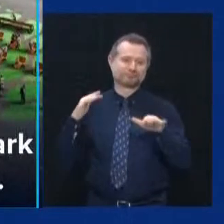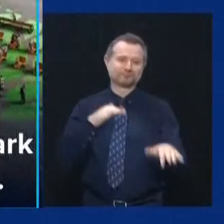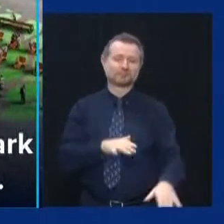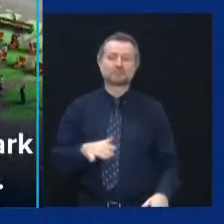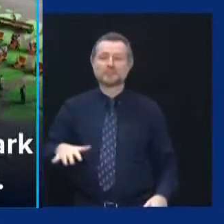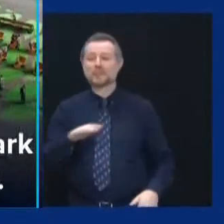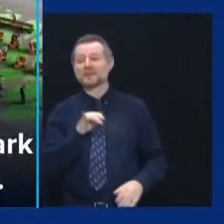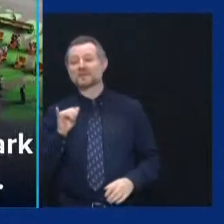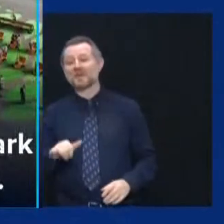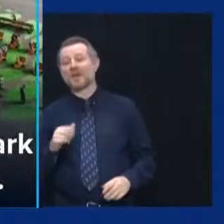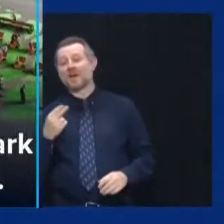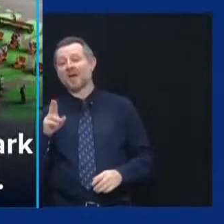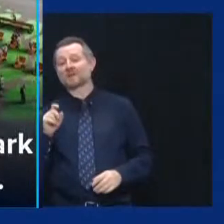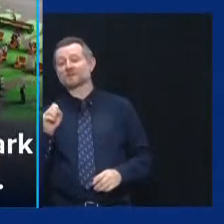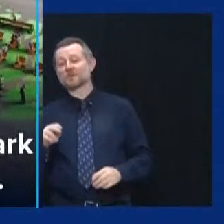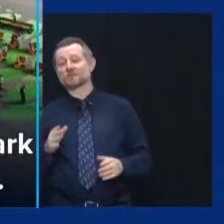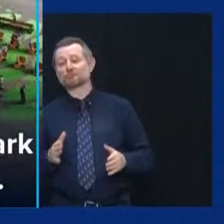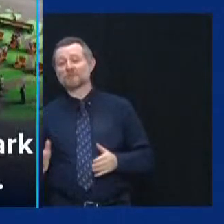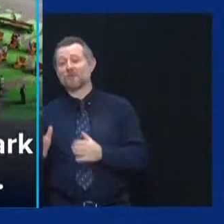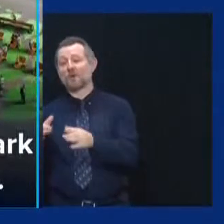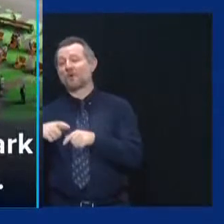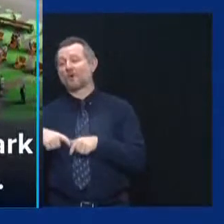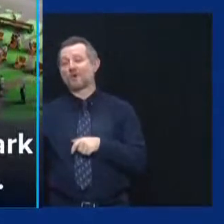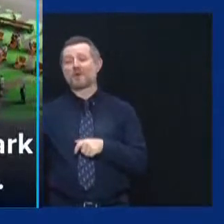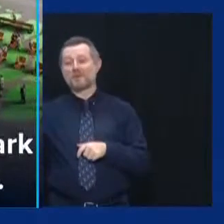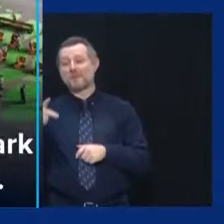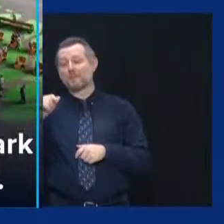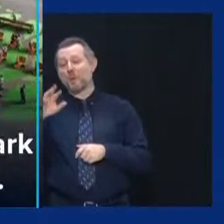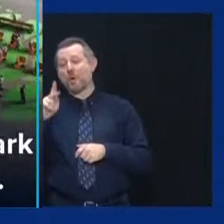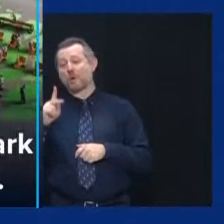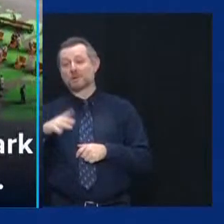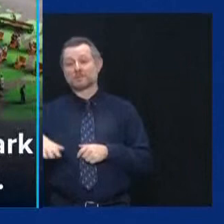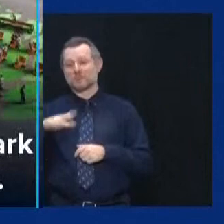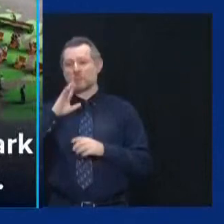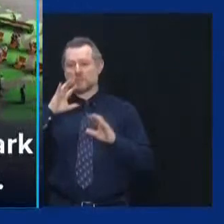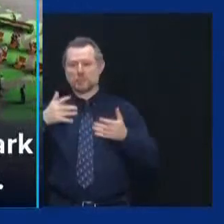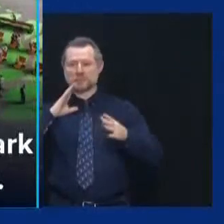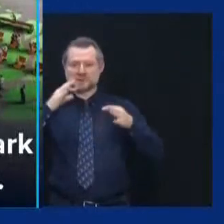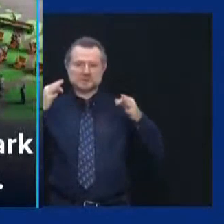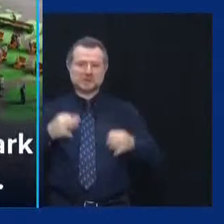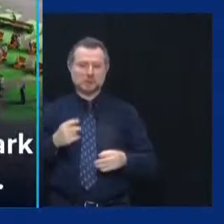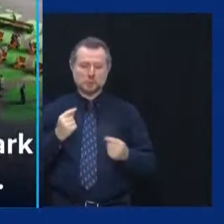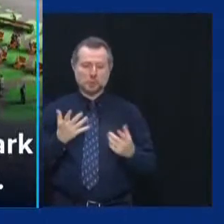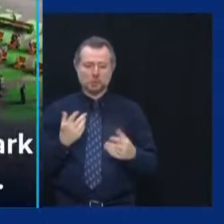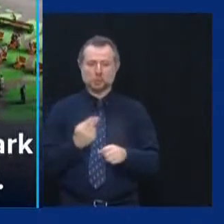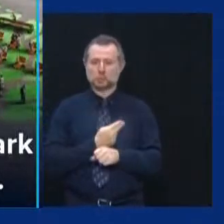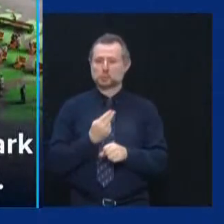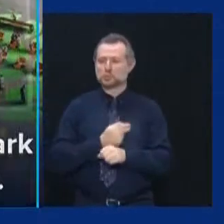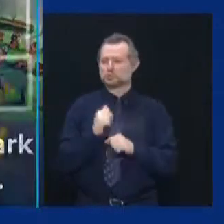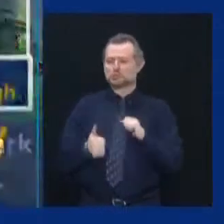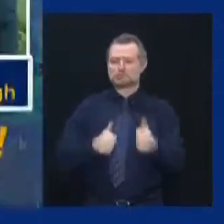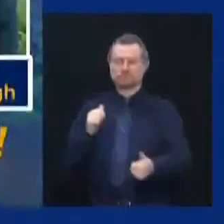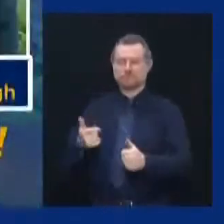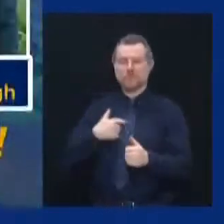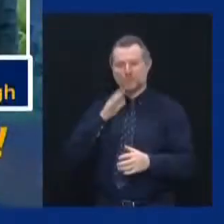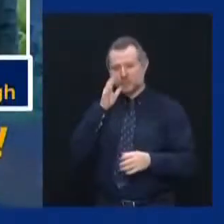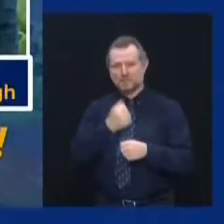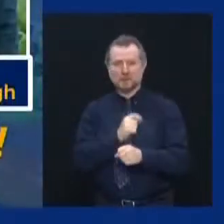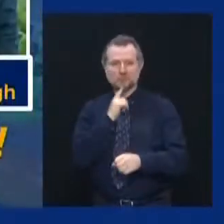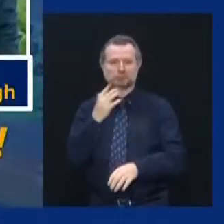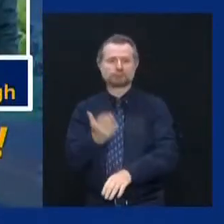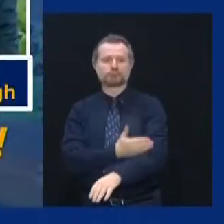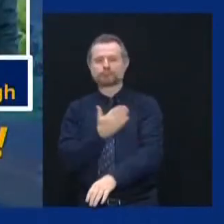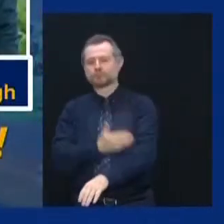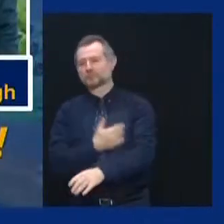will decide what the use of it is. But in the interim, we'll make it a great public space, and I'm very